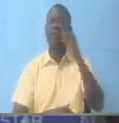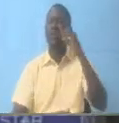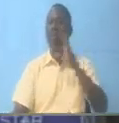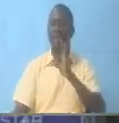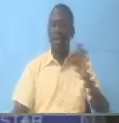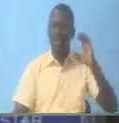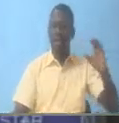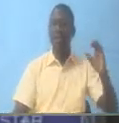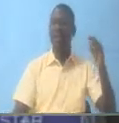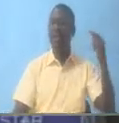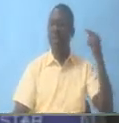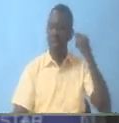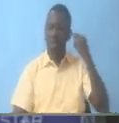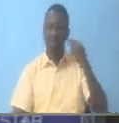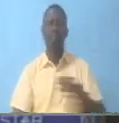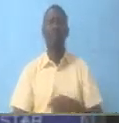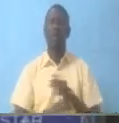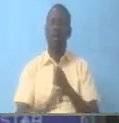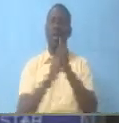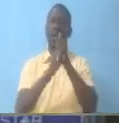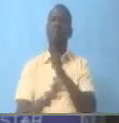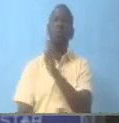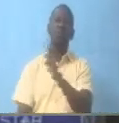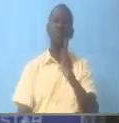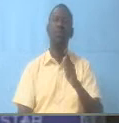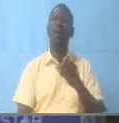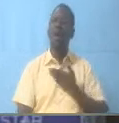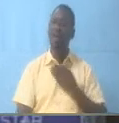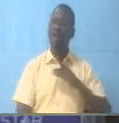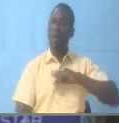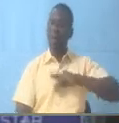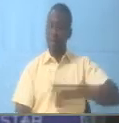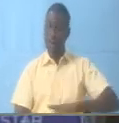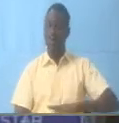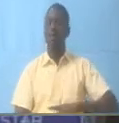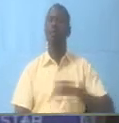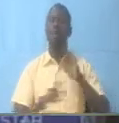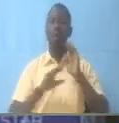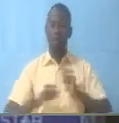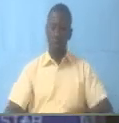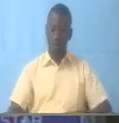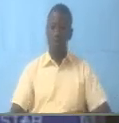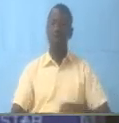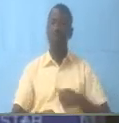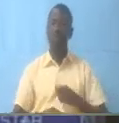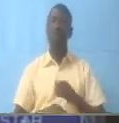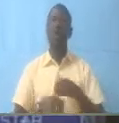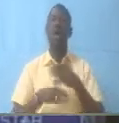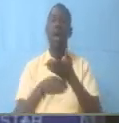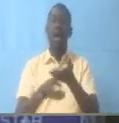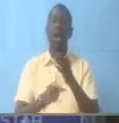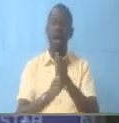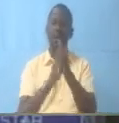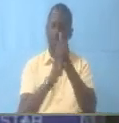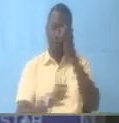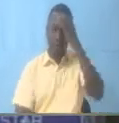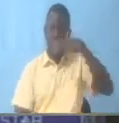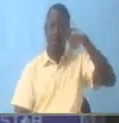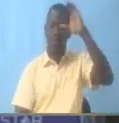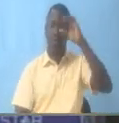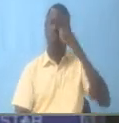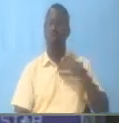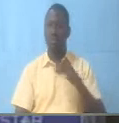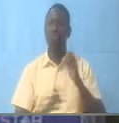and every one of them the patience to be able to allow the commission to take its proper